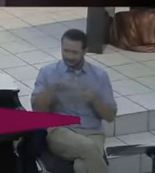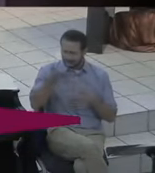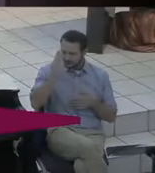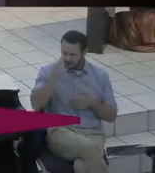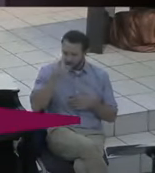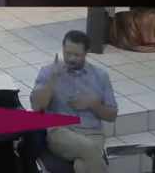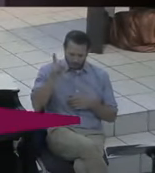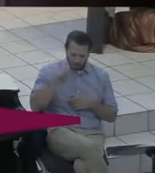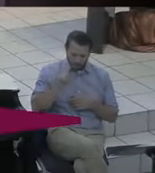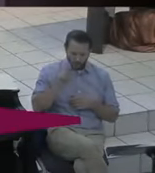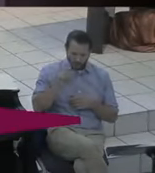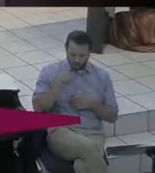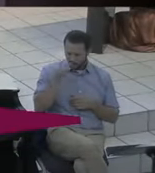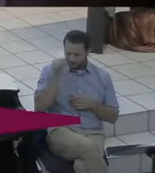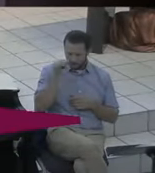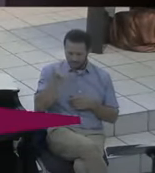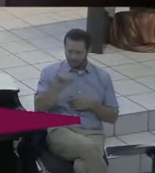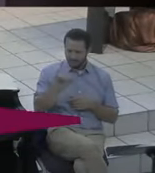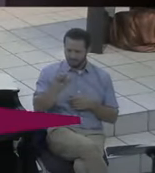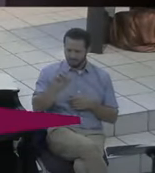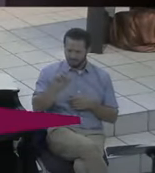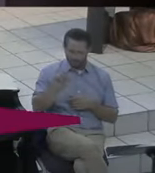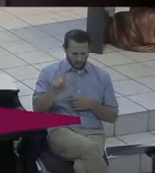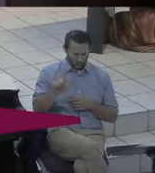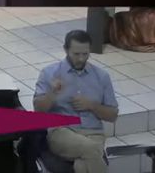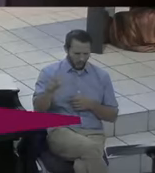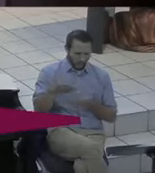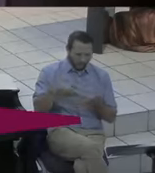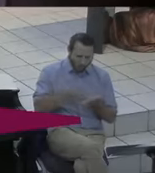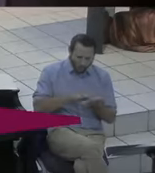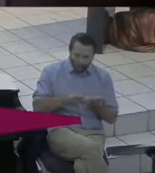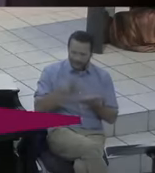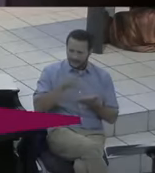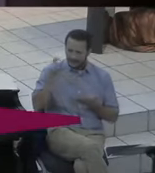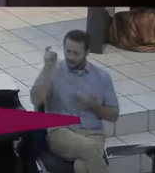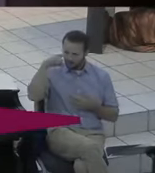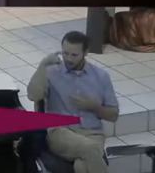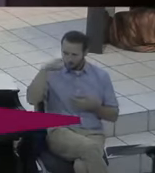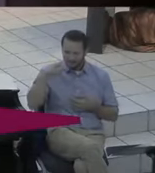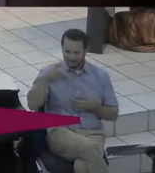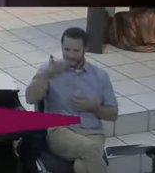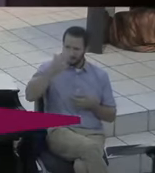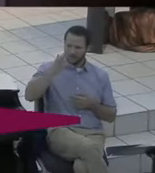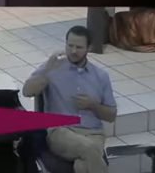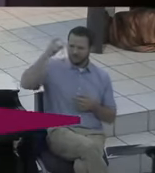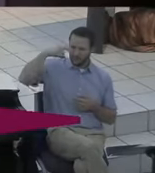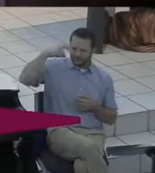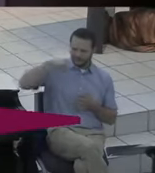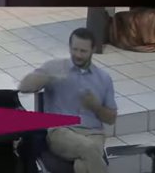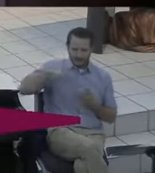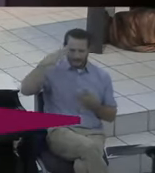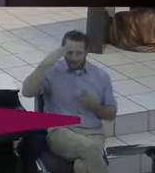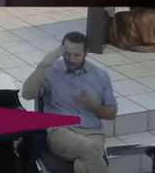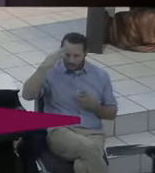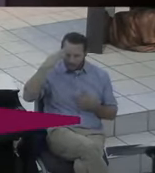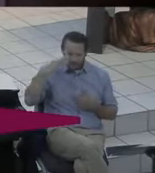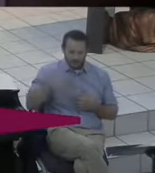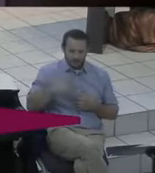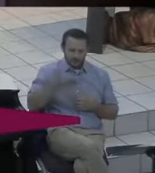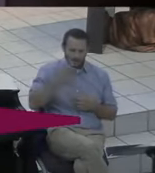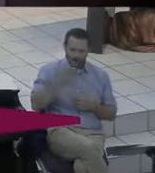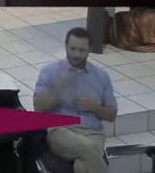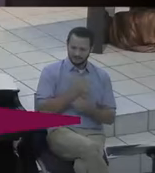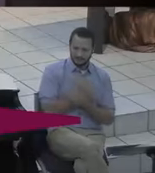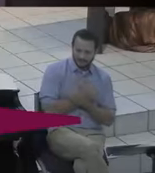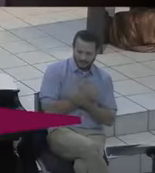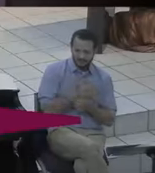are the immortal one, holy and wise, God of wisdom, God of knowledge, God of